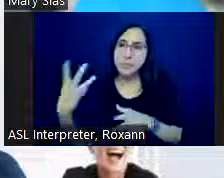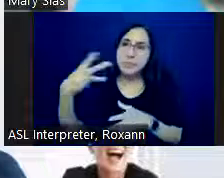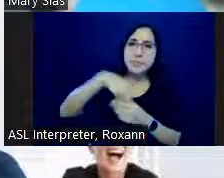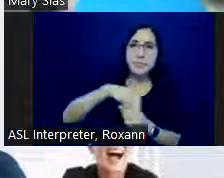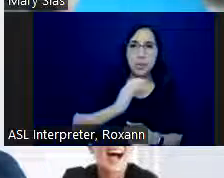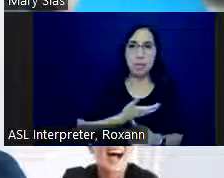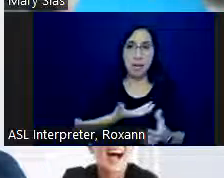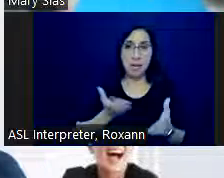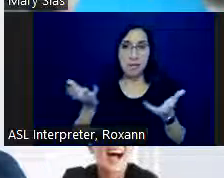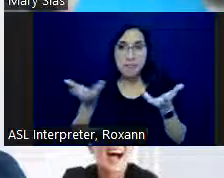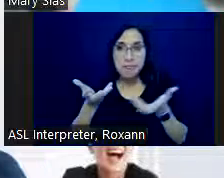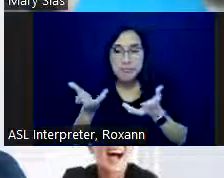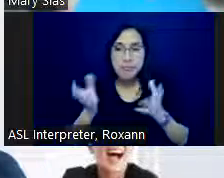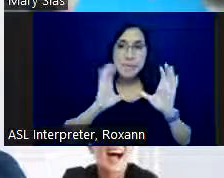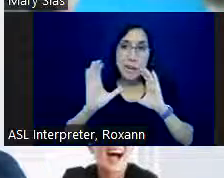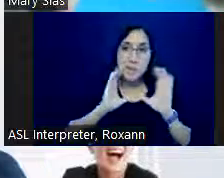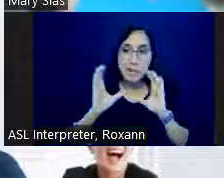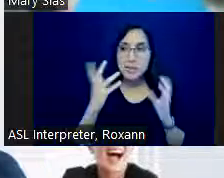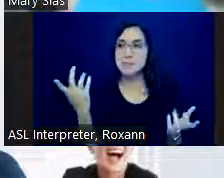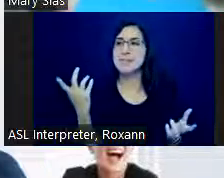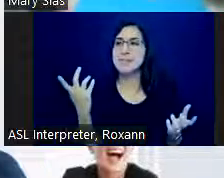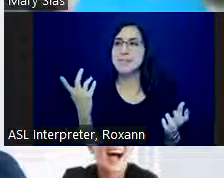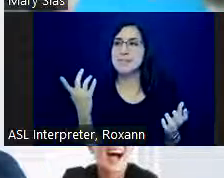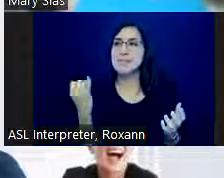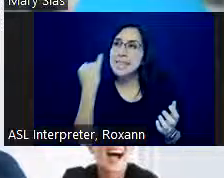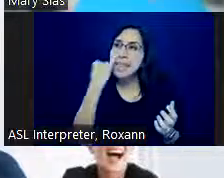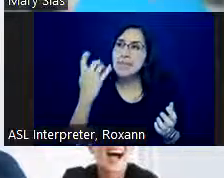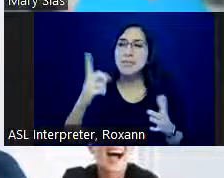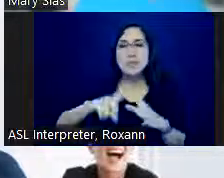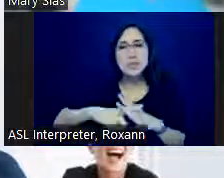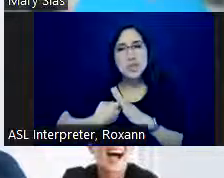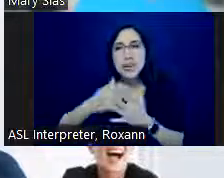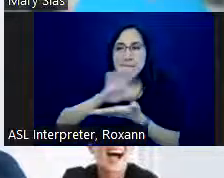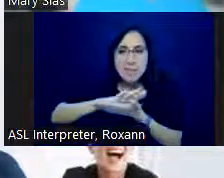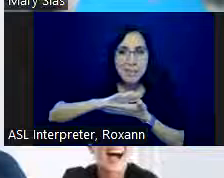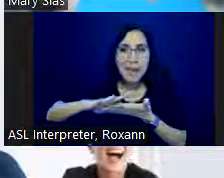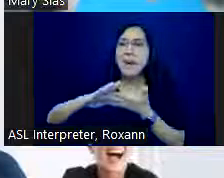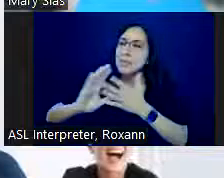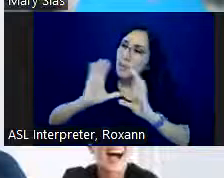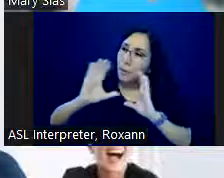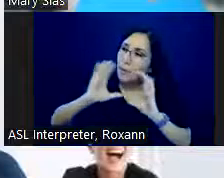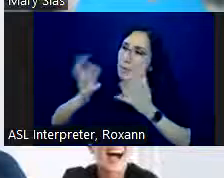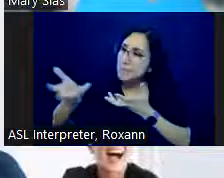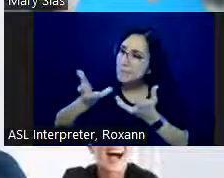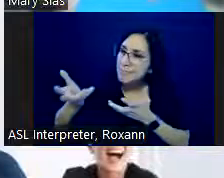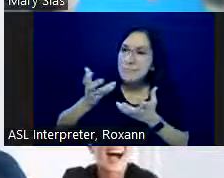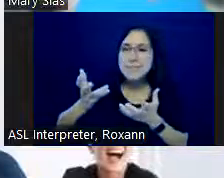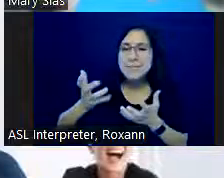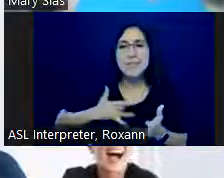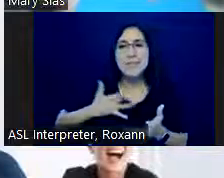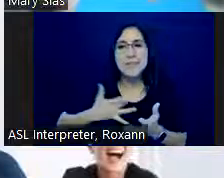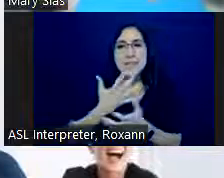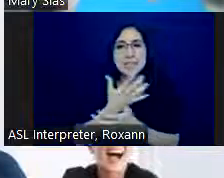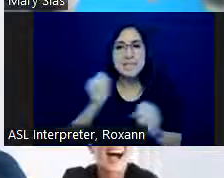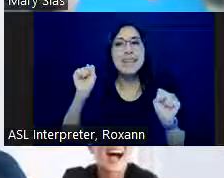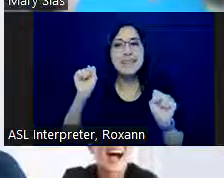feel safer. We feel like we have a friendship. Now we're connecting. And if they're feeling